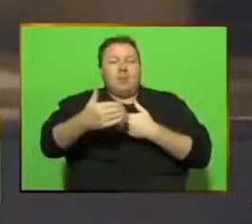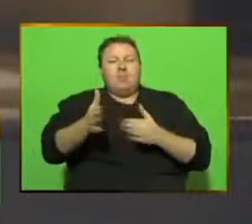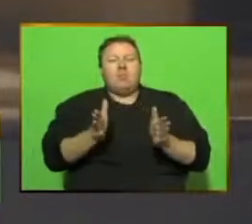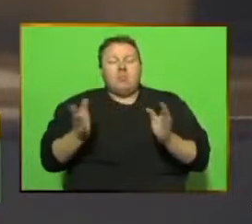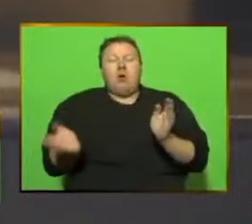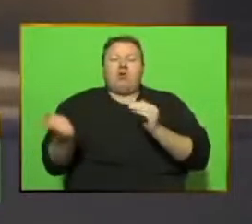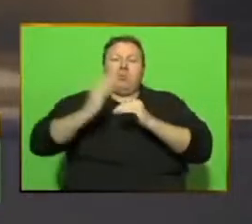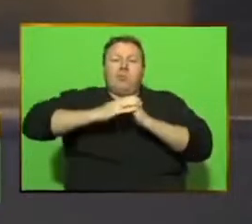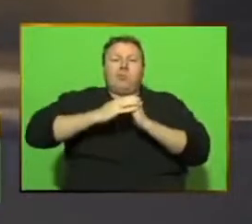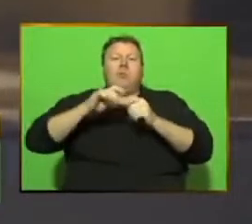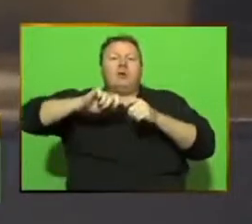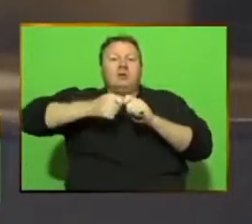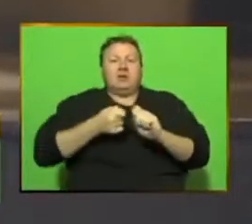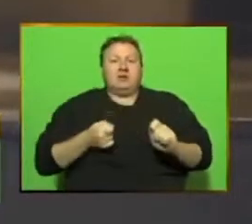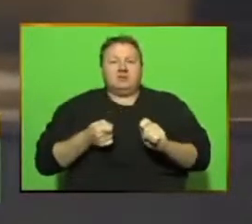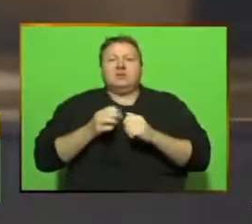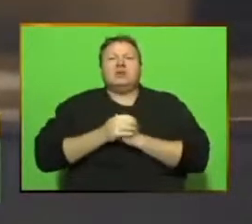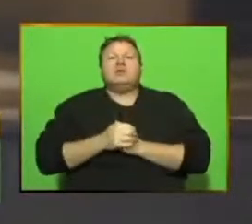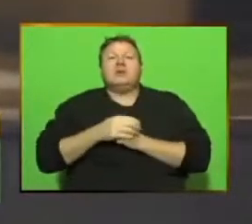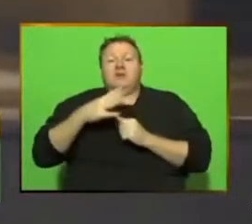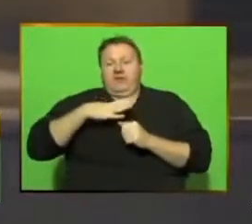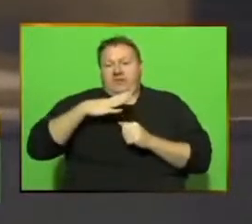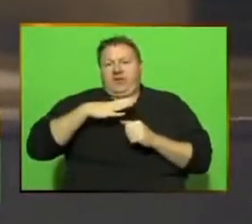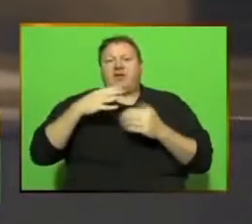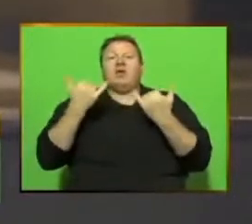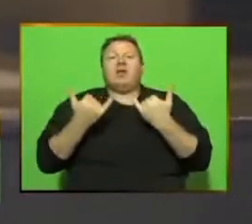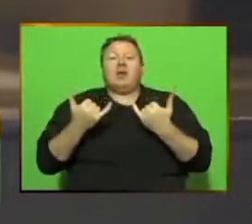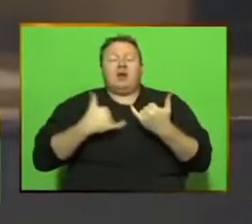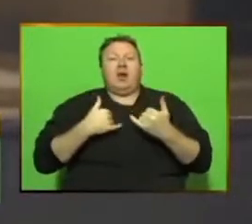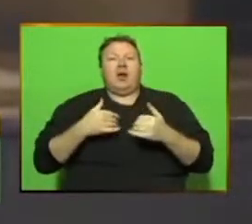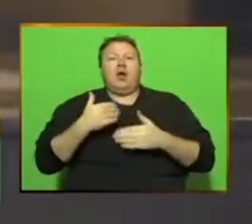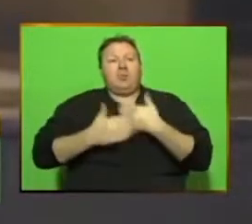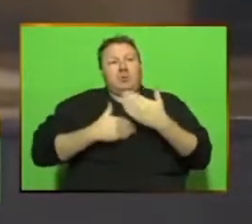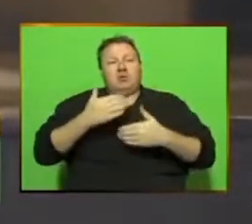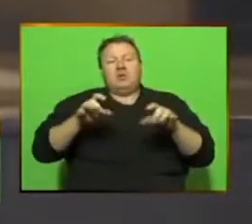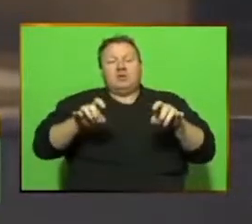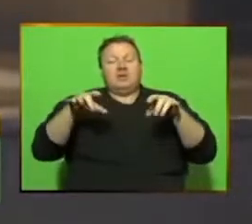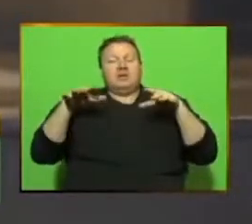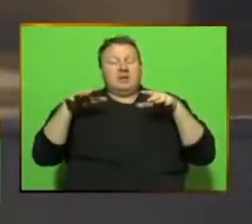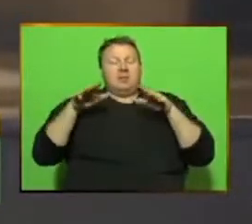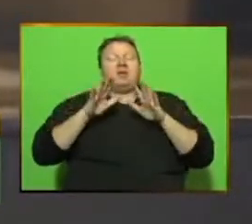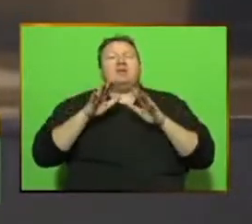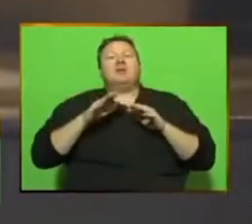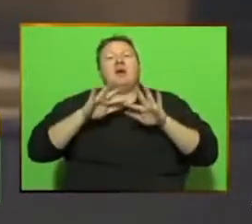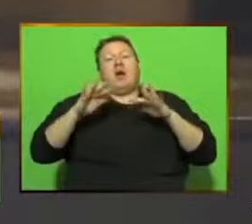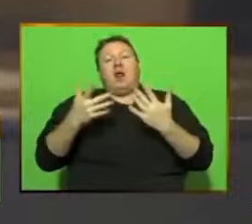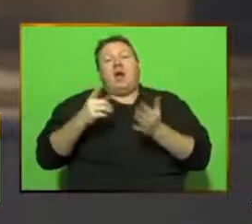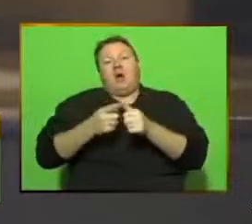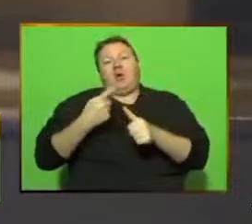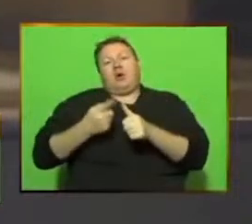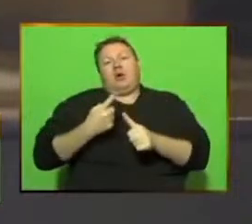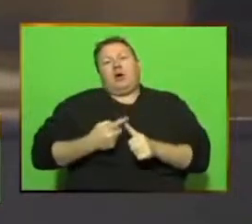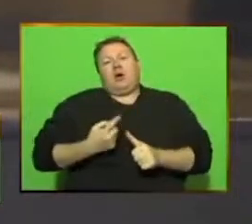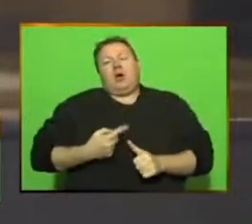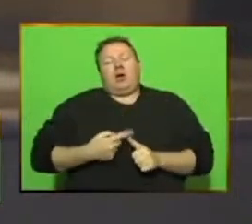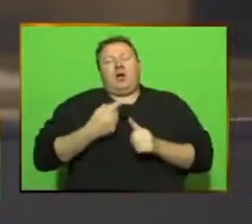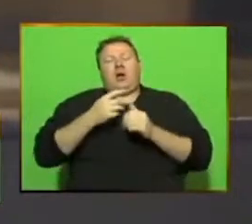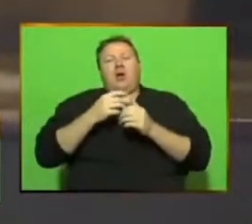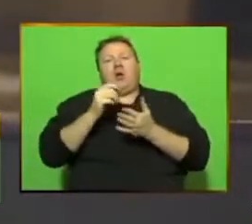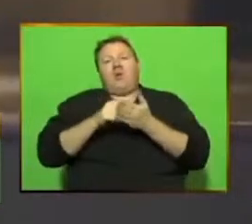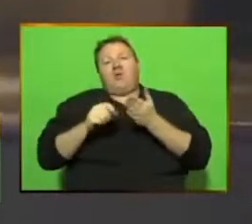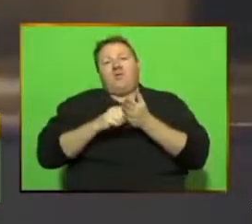now suspend proceedings to enable the returning officers to count the votes and report to